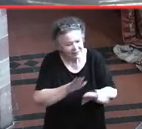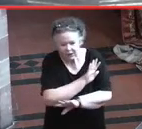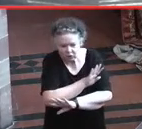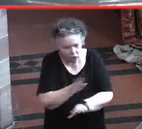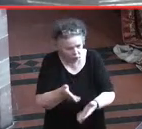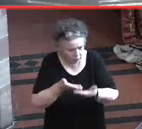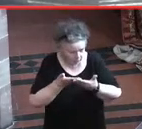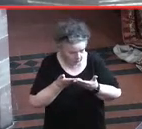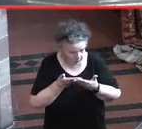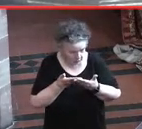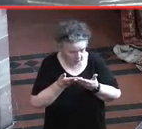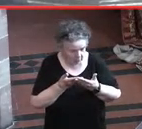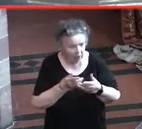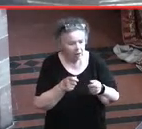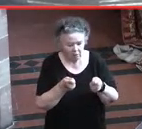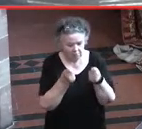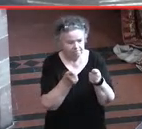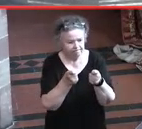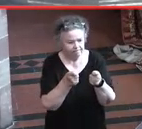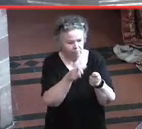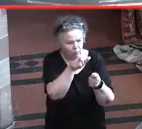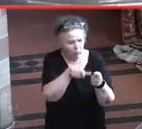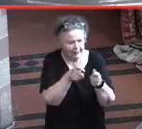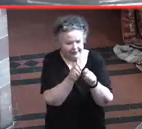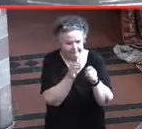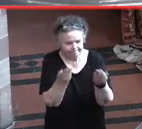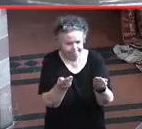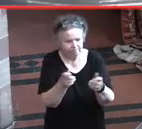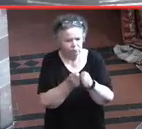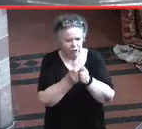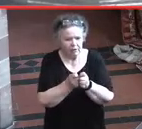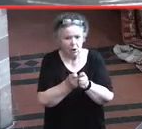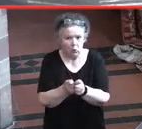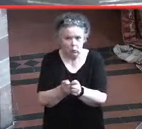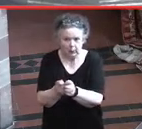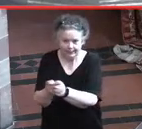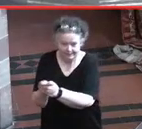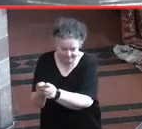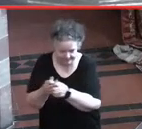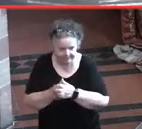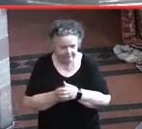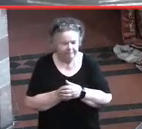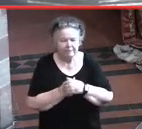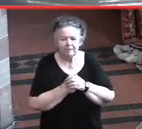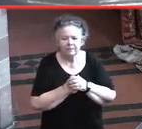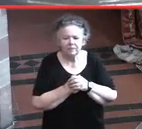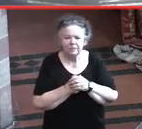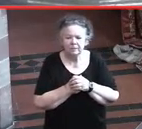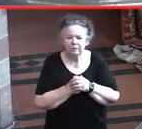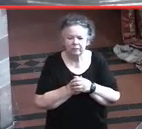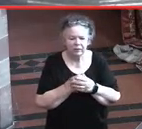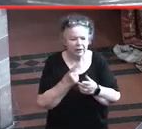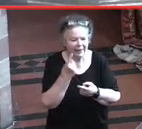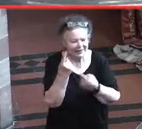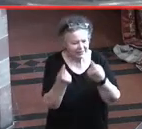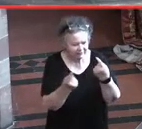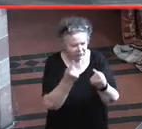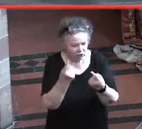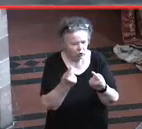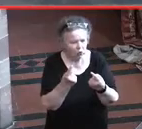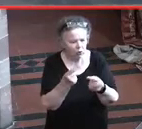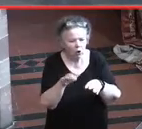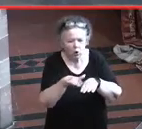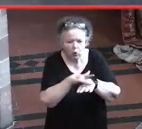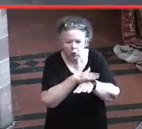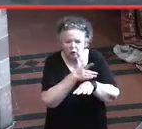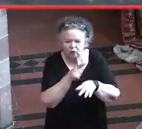communion, if you keep your order of service in your hand, just bring that with you. There are individual gluten-free wafers, and